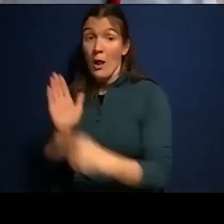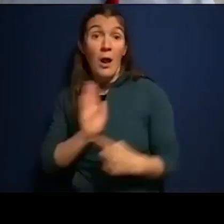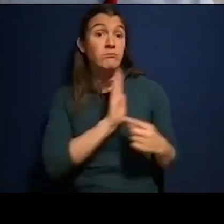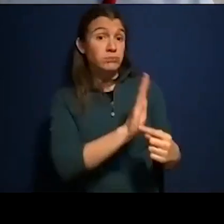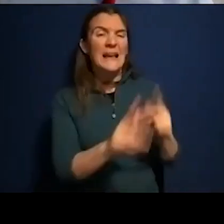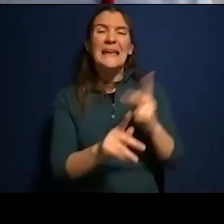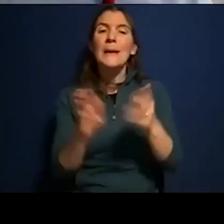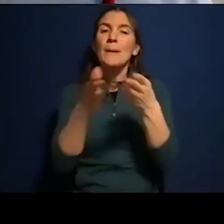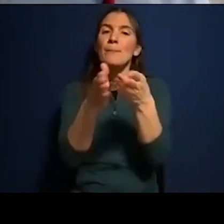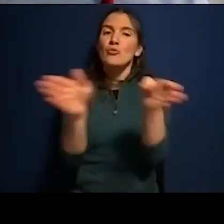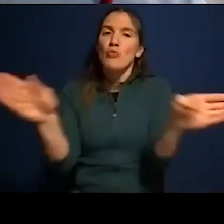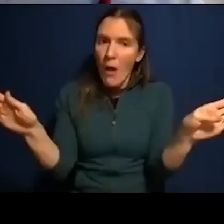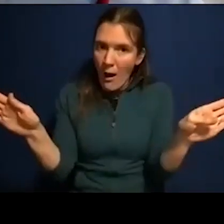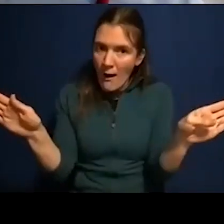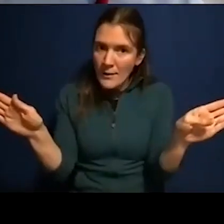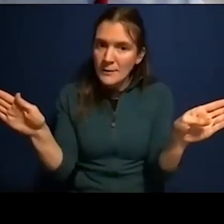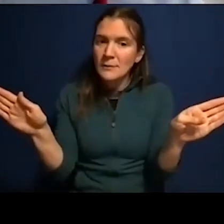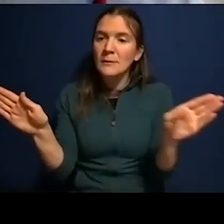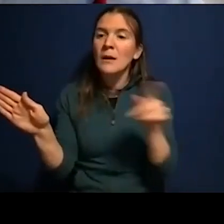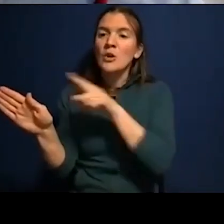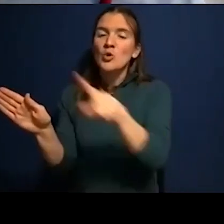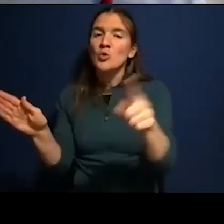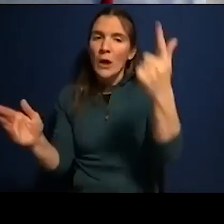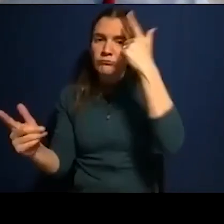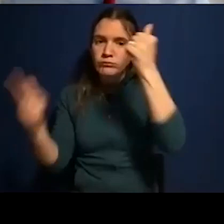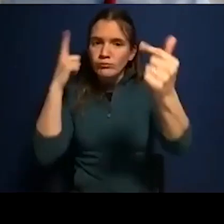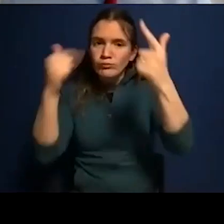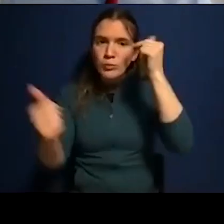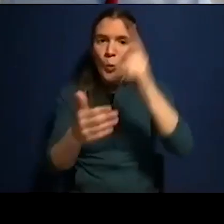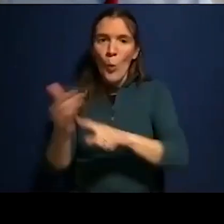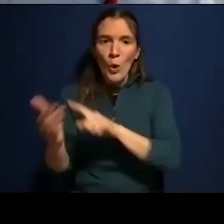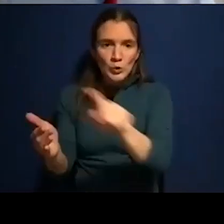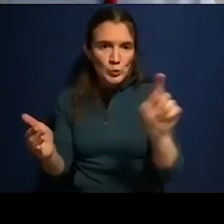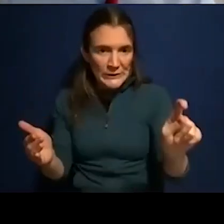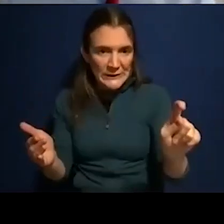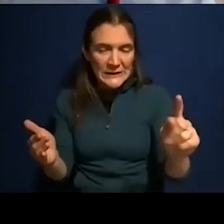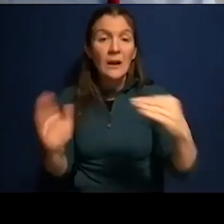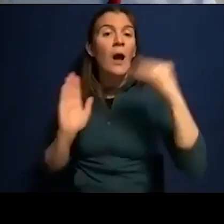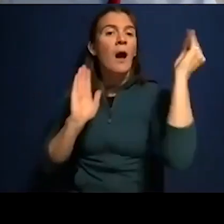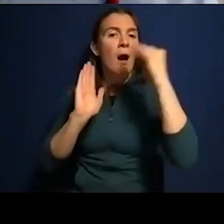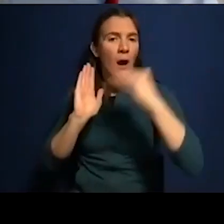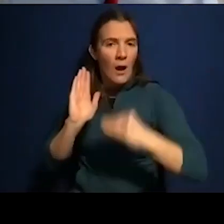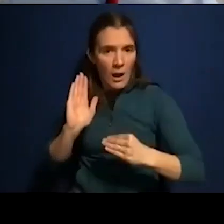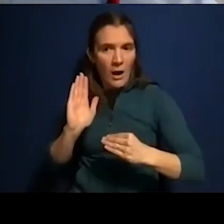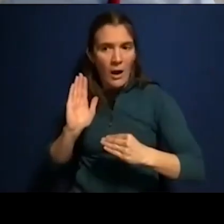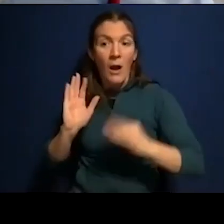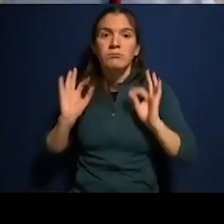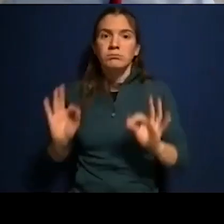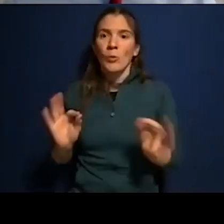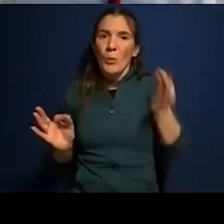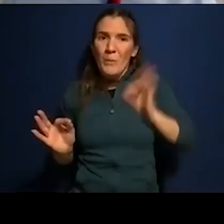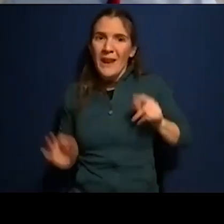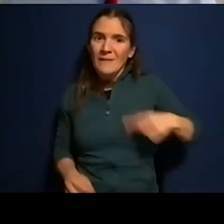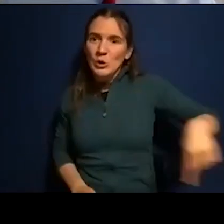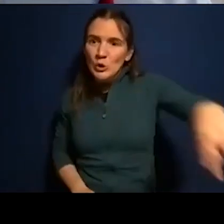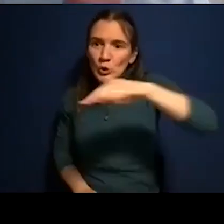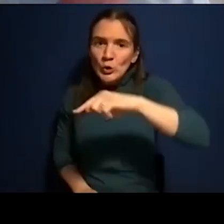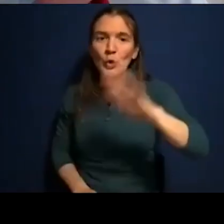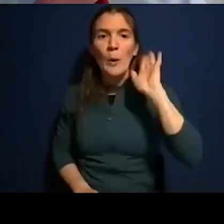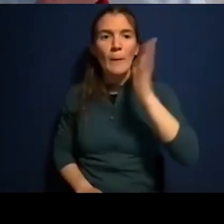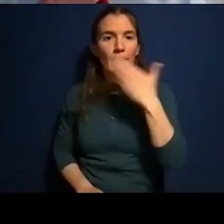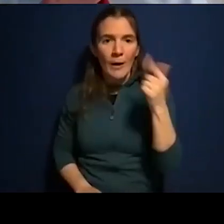and allowing people to more individualize what they need will be more beneficial for more people and will